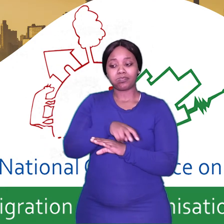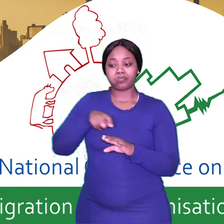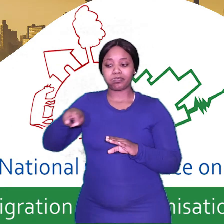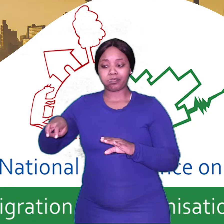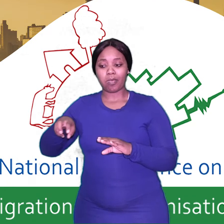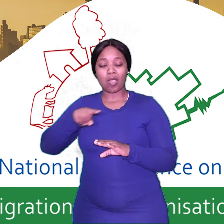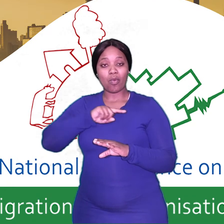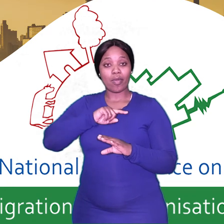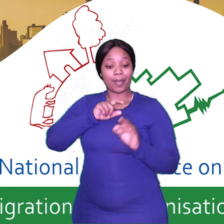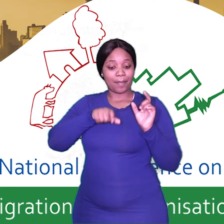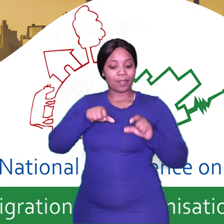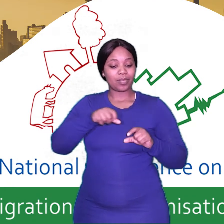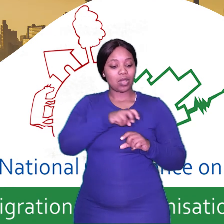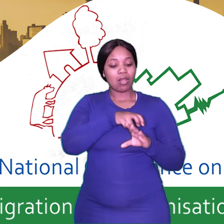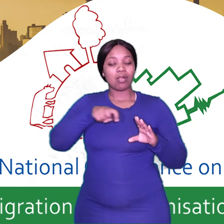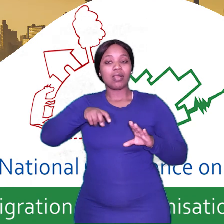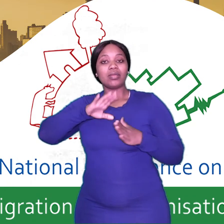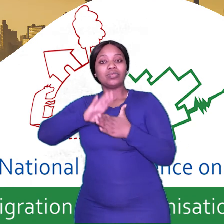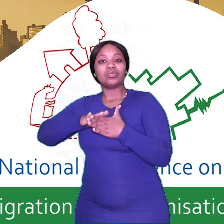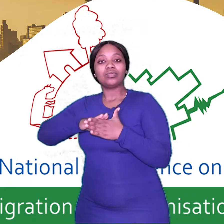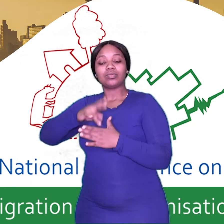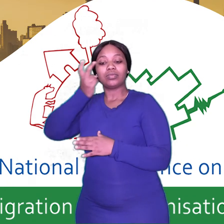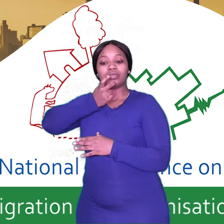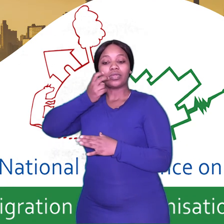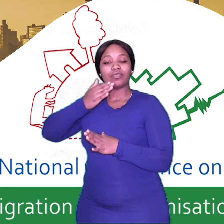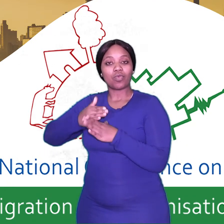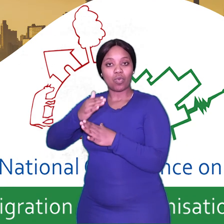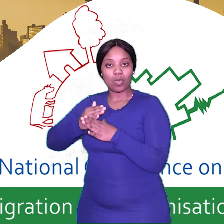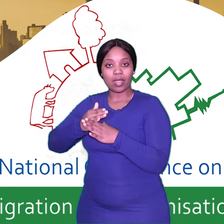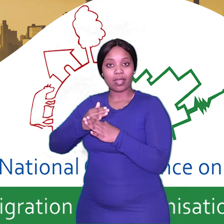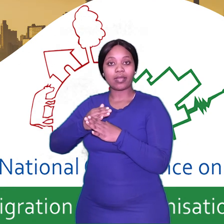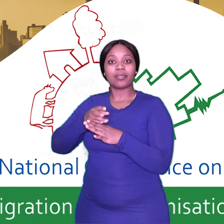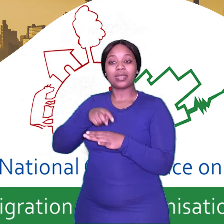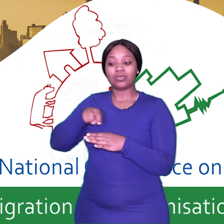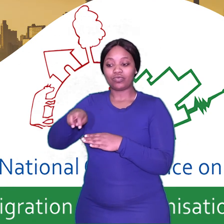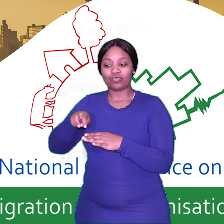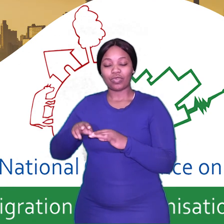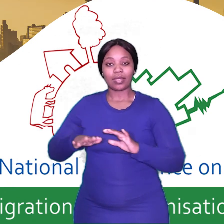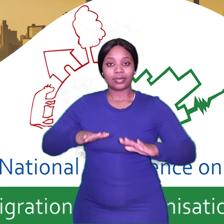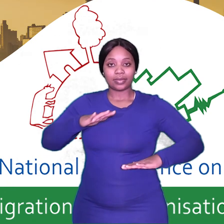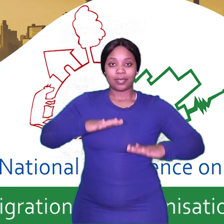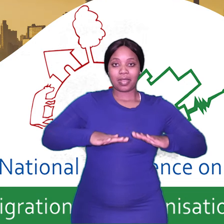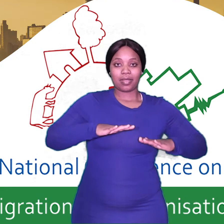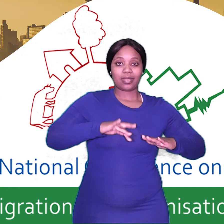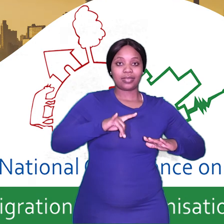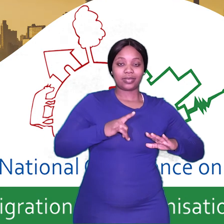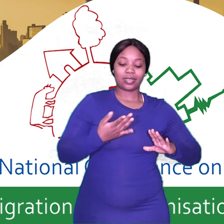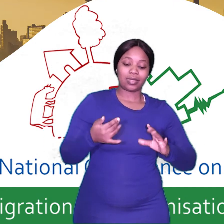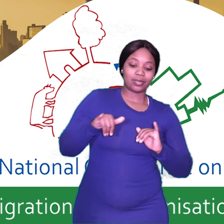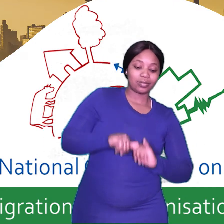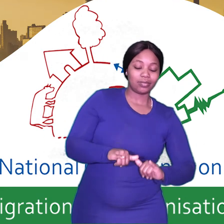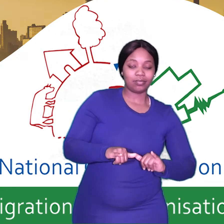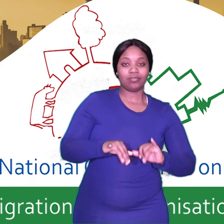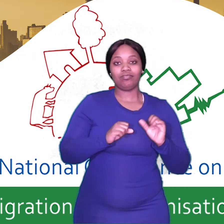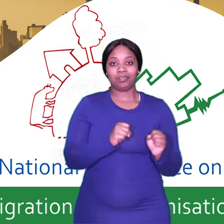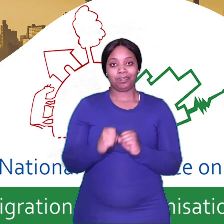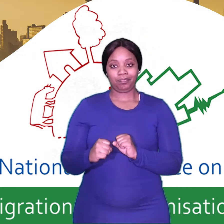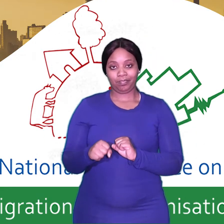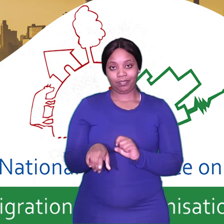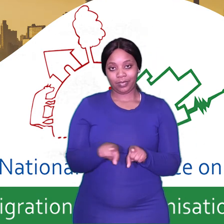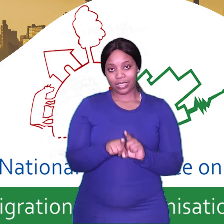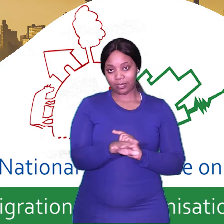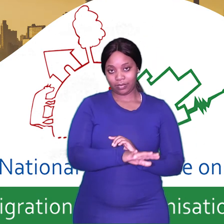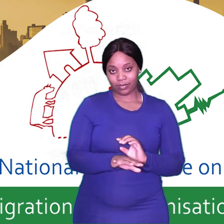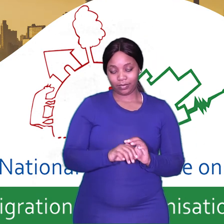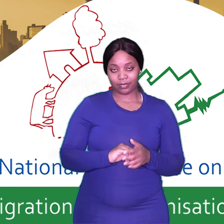abandon secular migration, stabilize, and settle permanently. And so what we